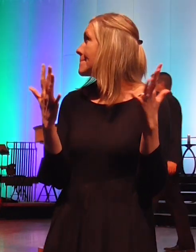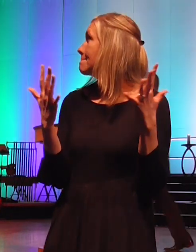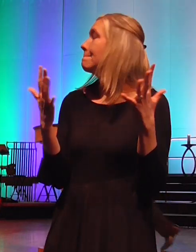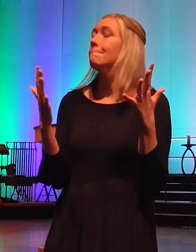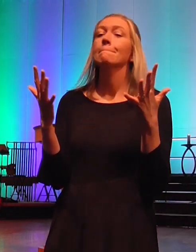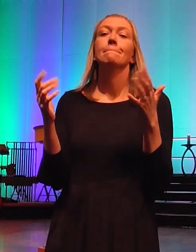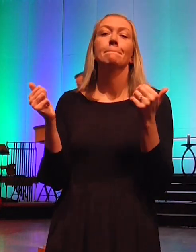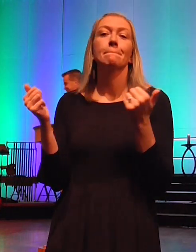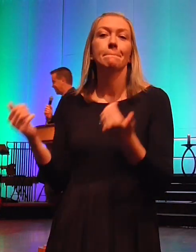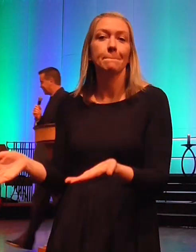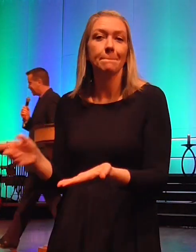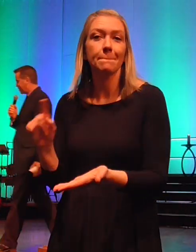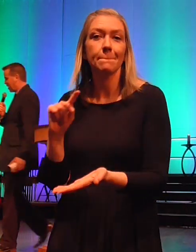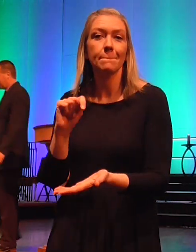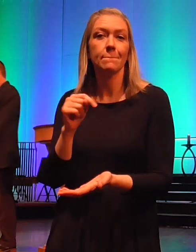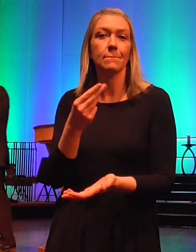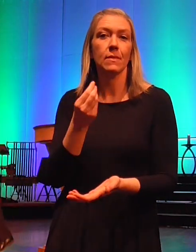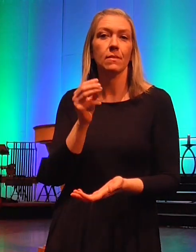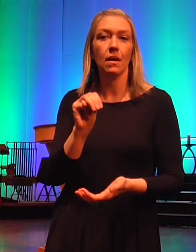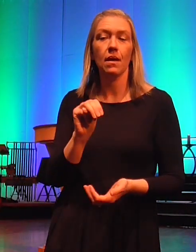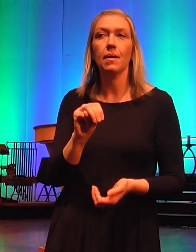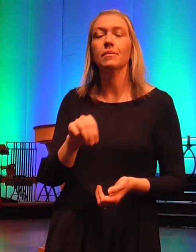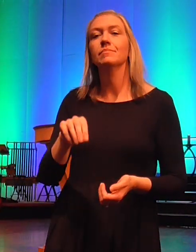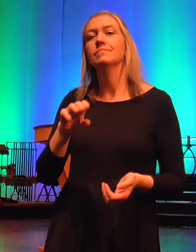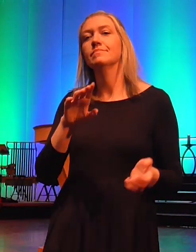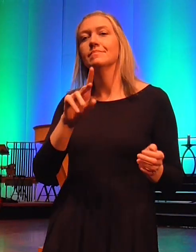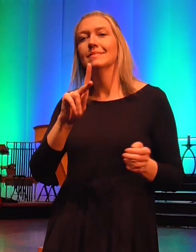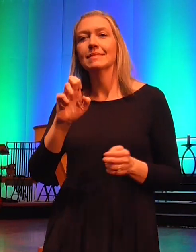Tom Litch, Kent Rattenstrauss.